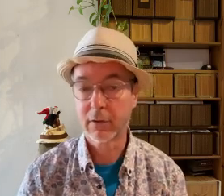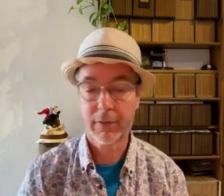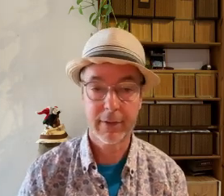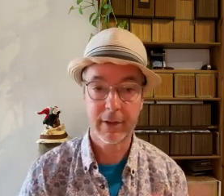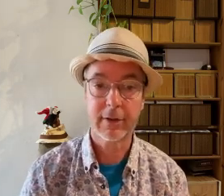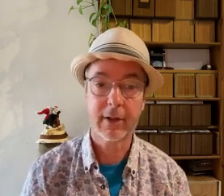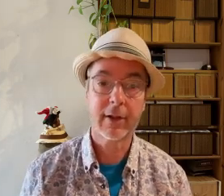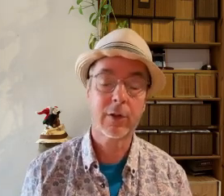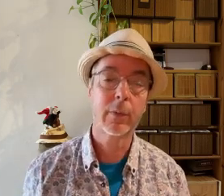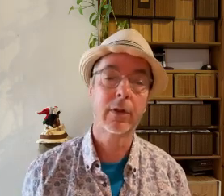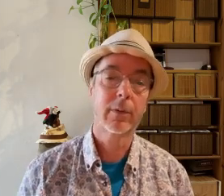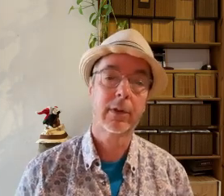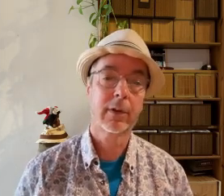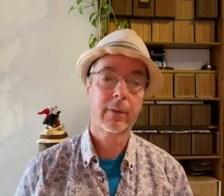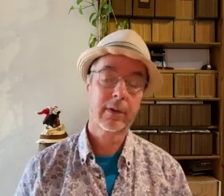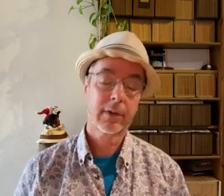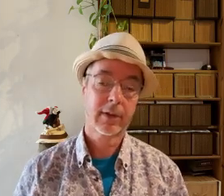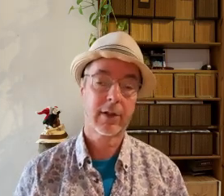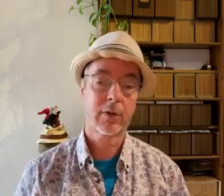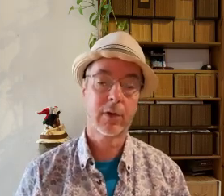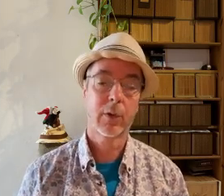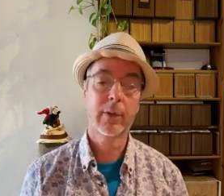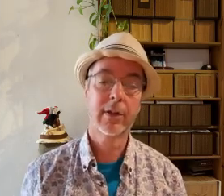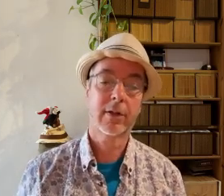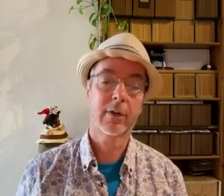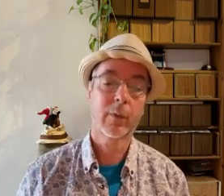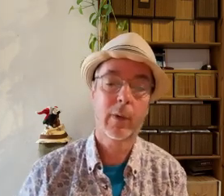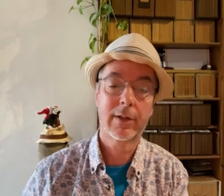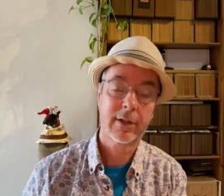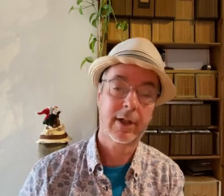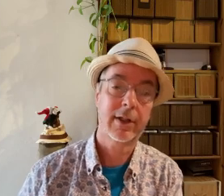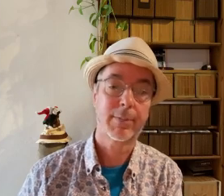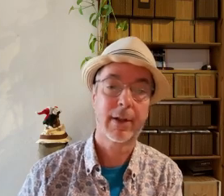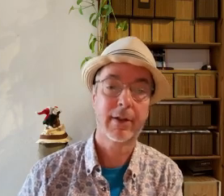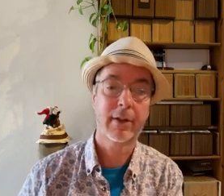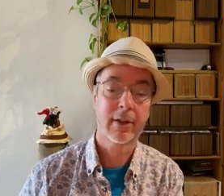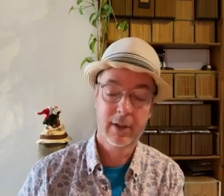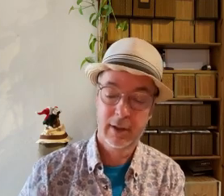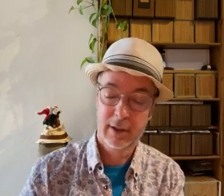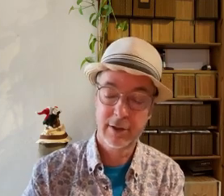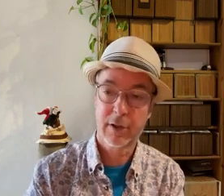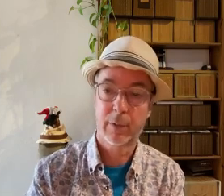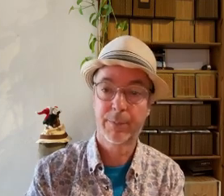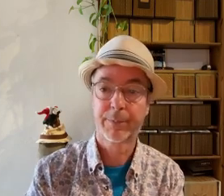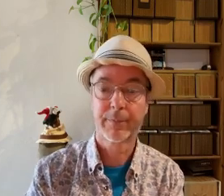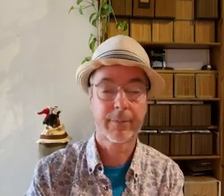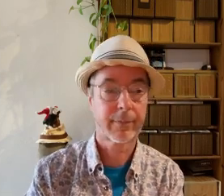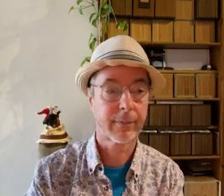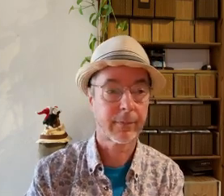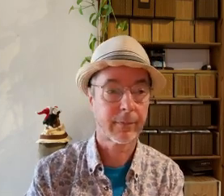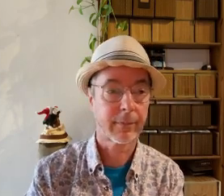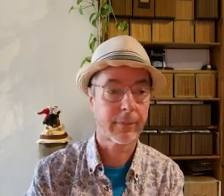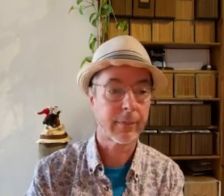attaching or things like that. You will get to know it once I explained it. Let's go.